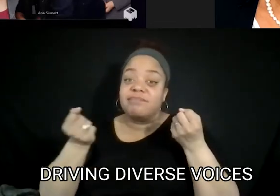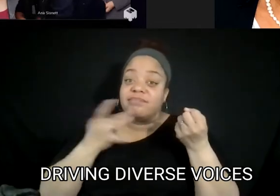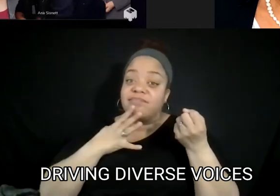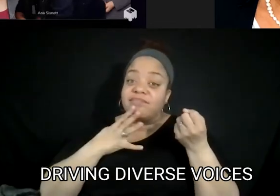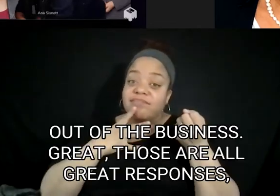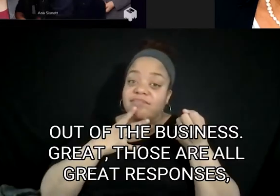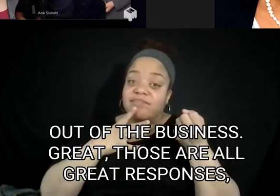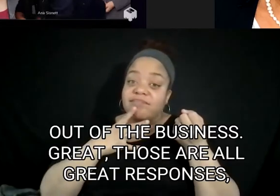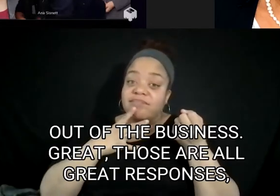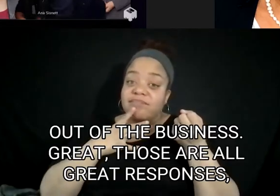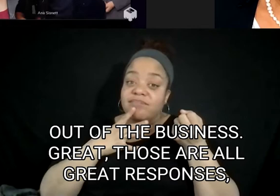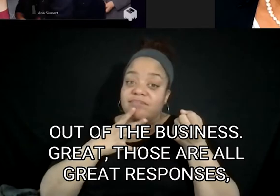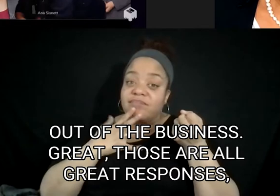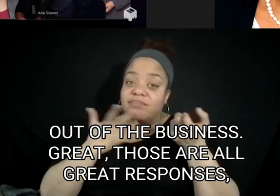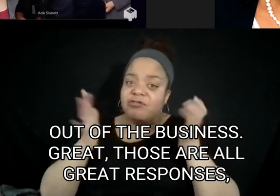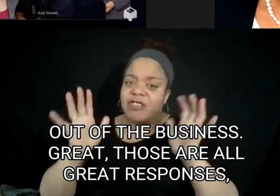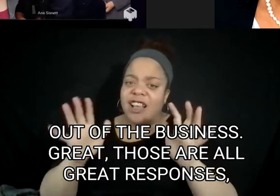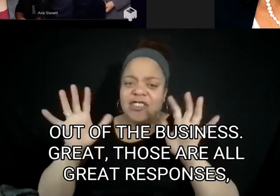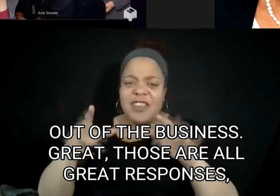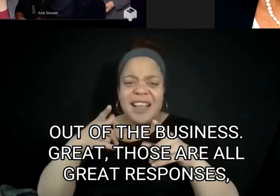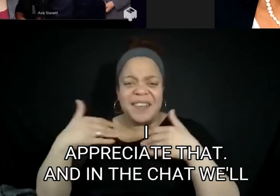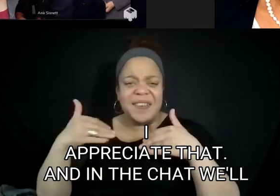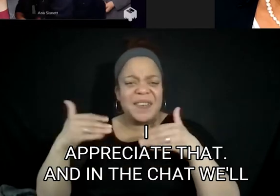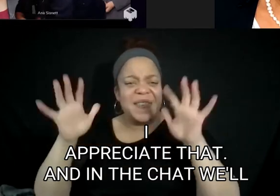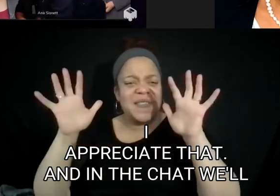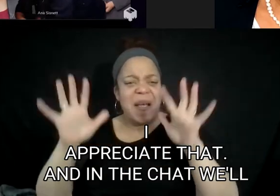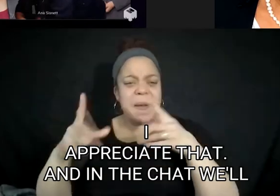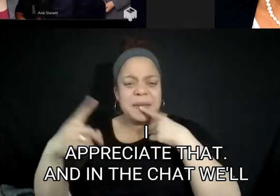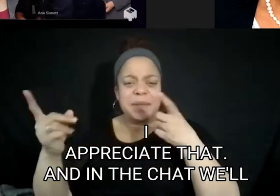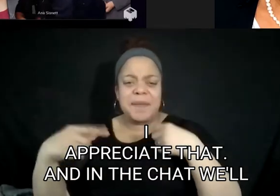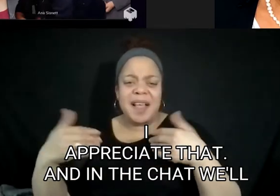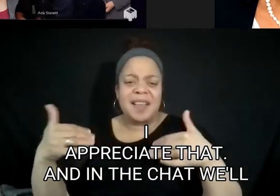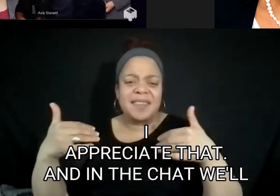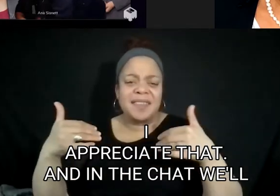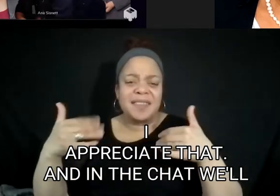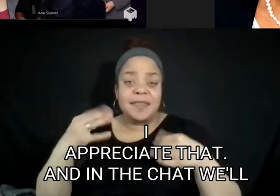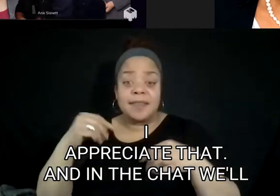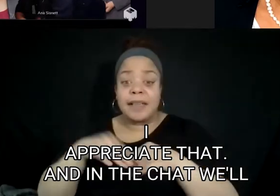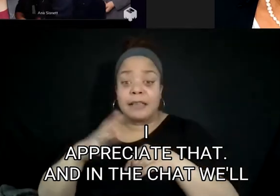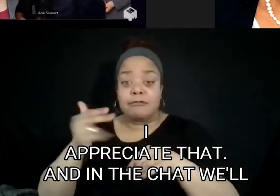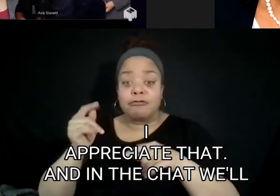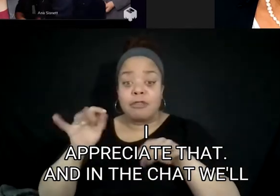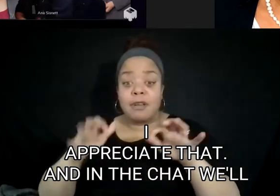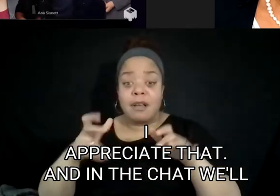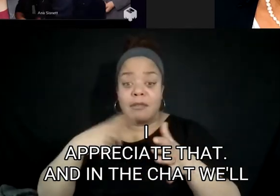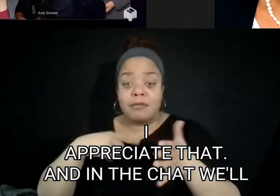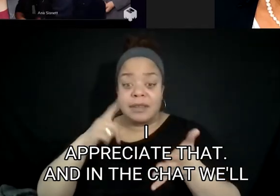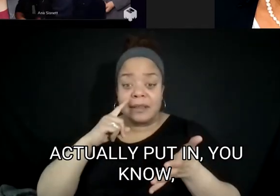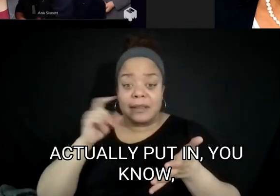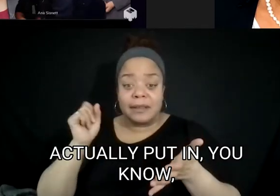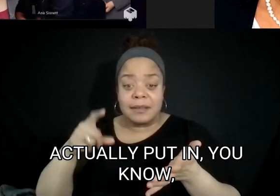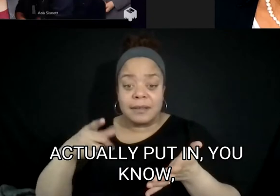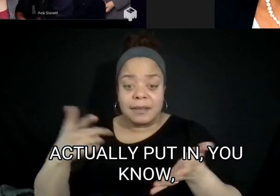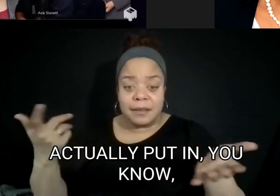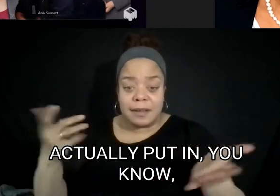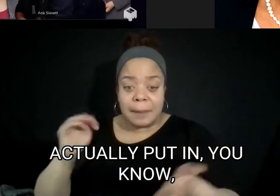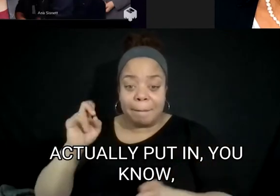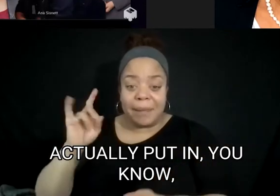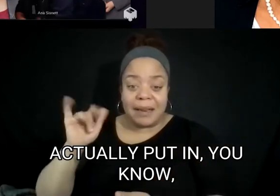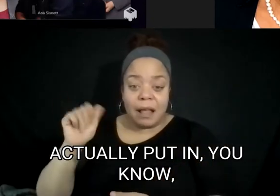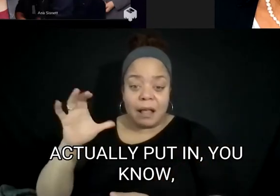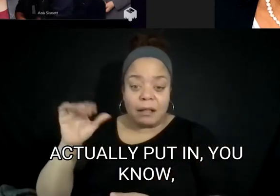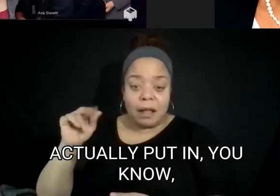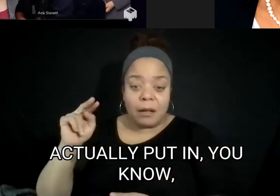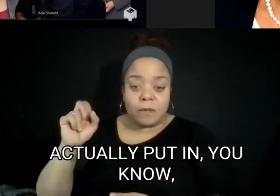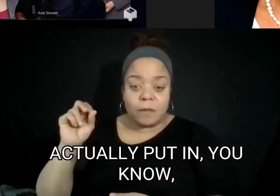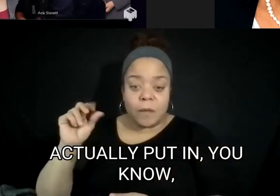In the chat, we'll actually put in, you know, a definition. Only a few companies owning all the media